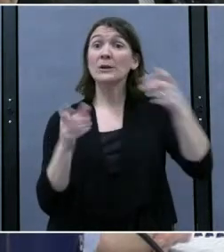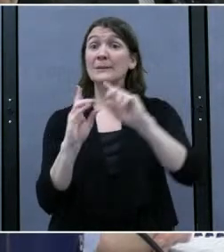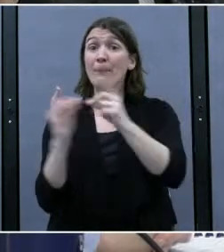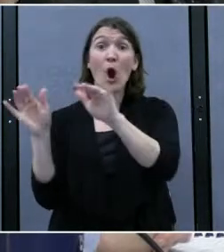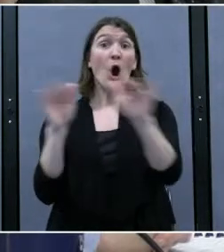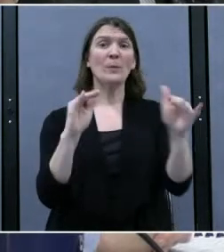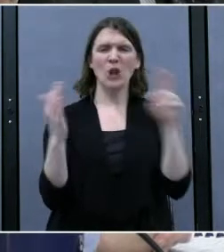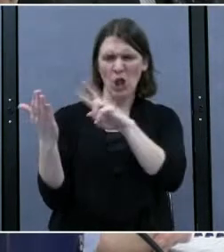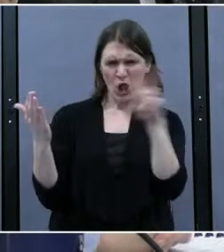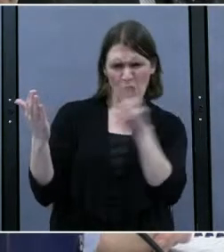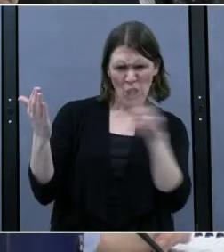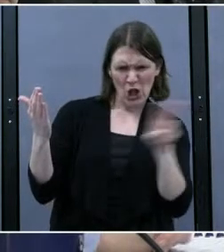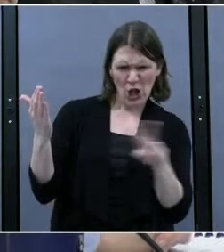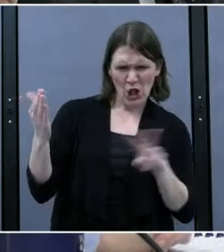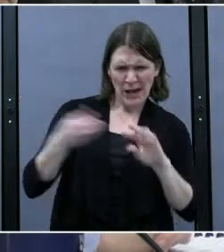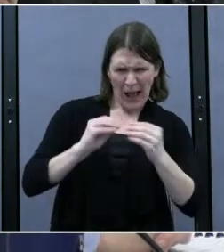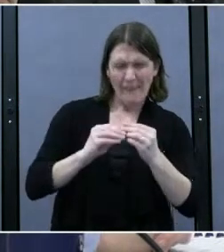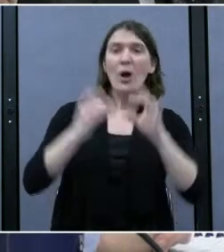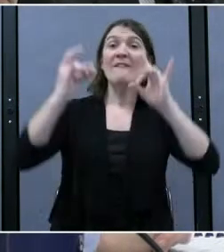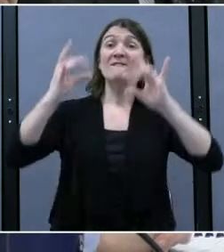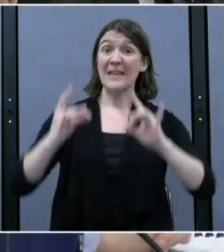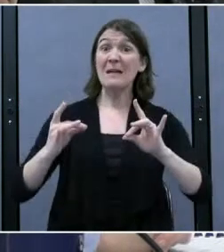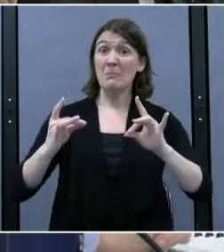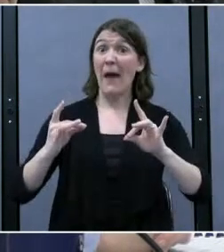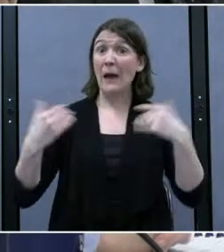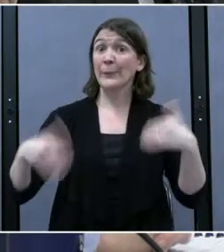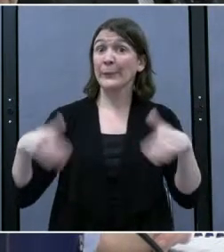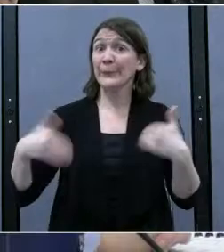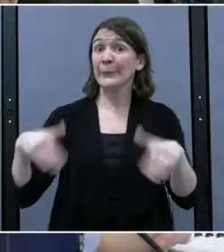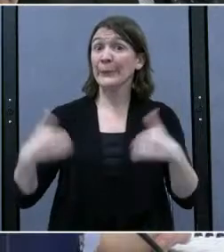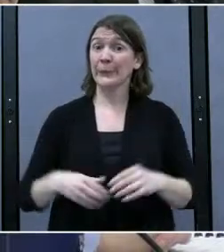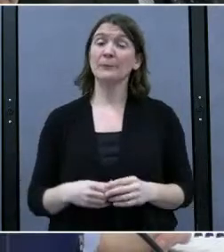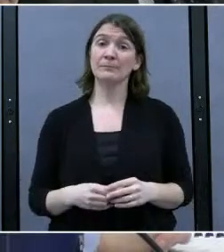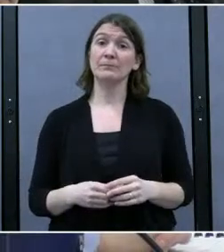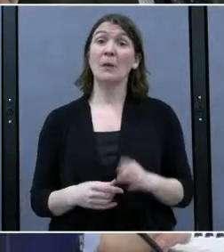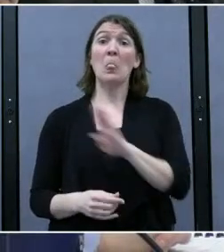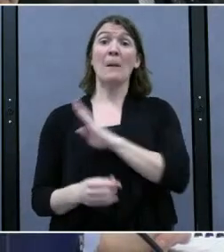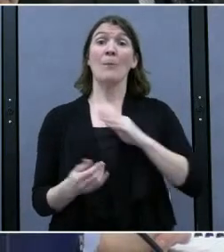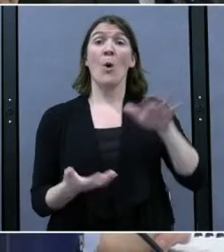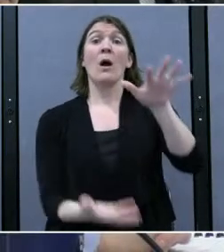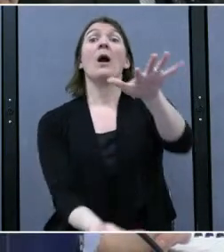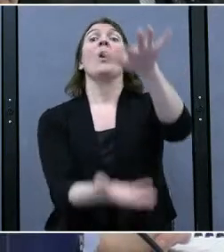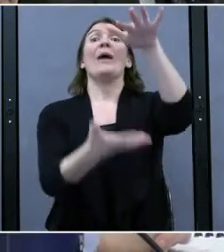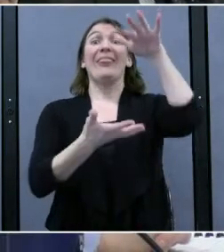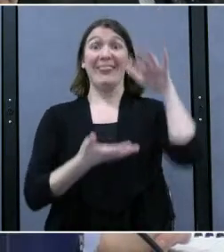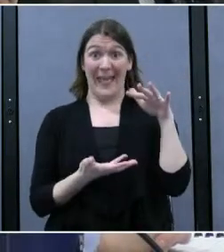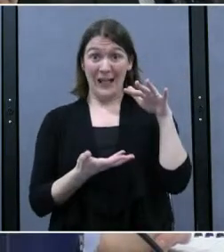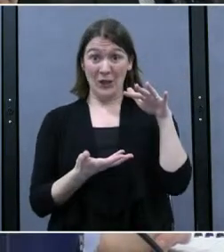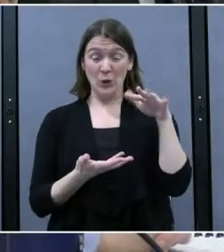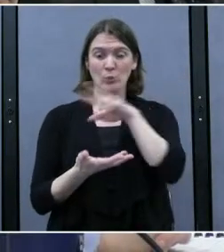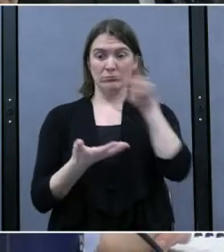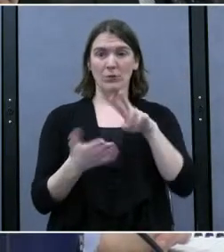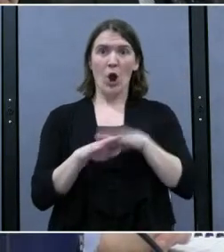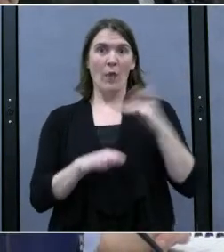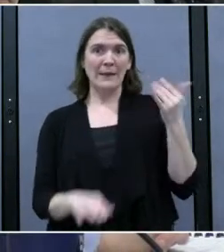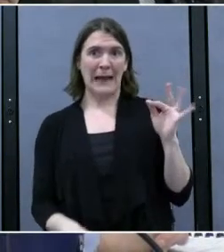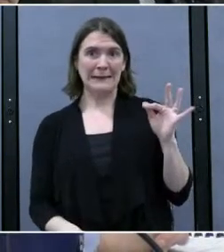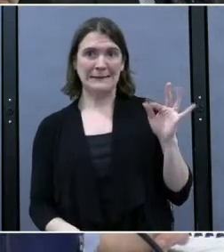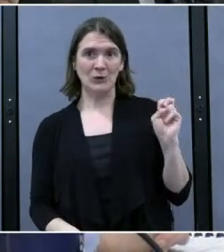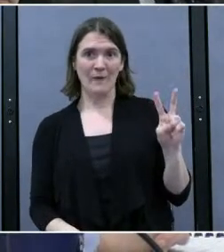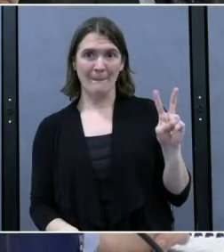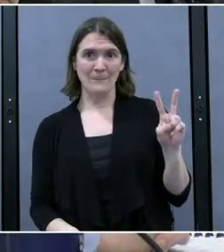budget material, and provided feedback. And the board received that feedback on the 19th. The